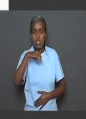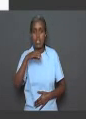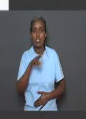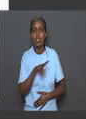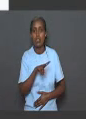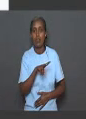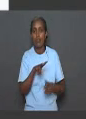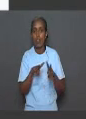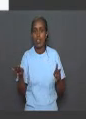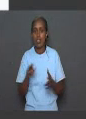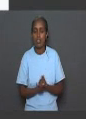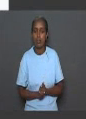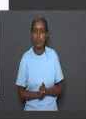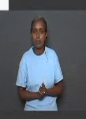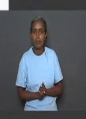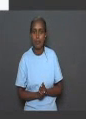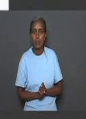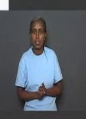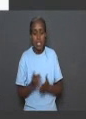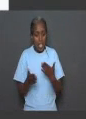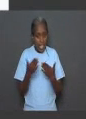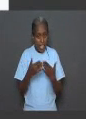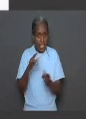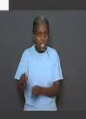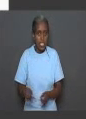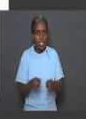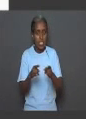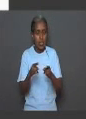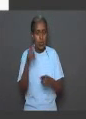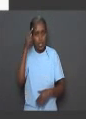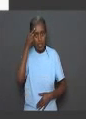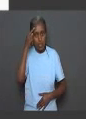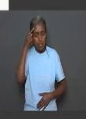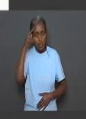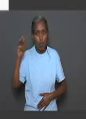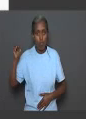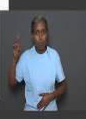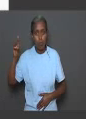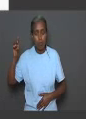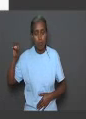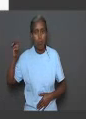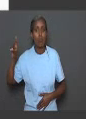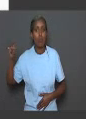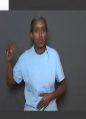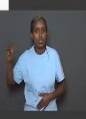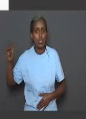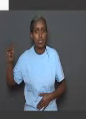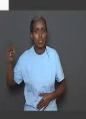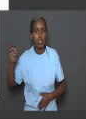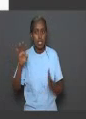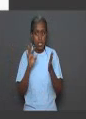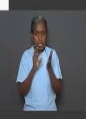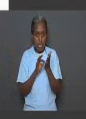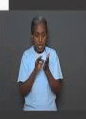variate. An easy way to think of the mode is that it is the